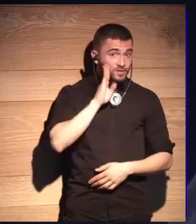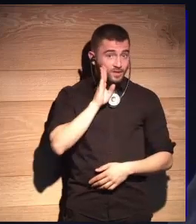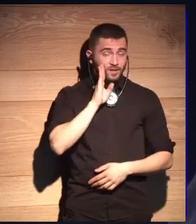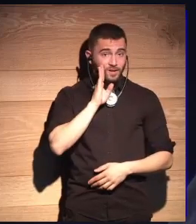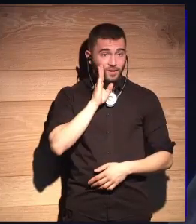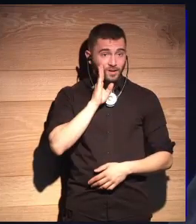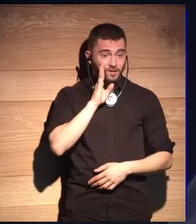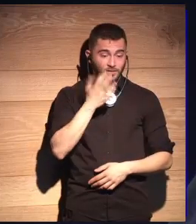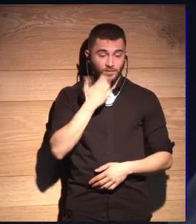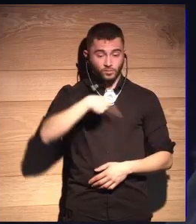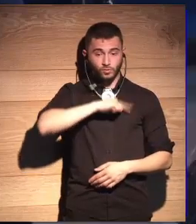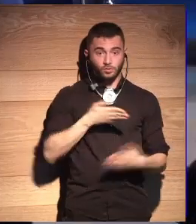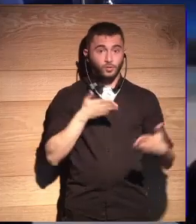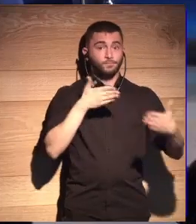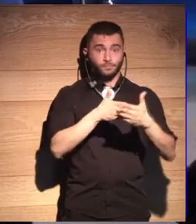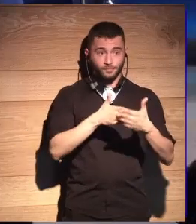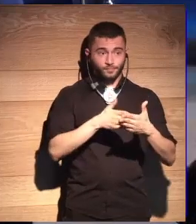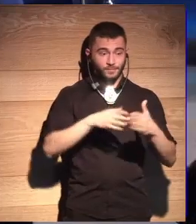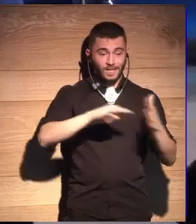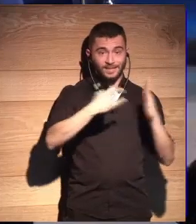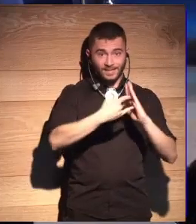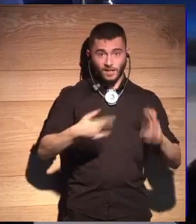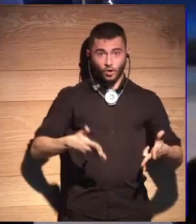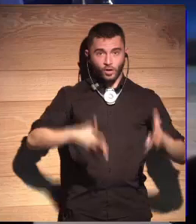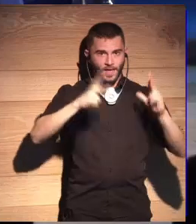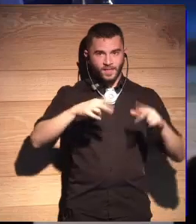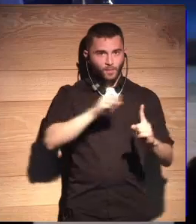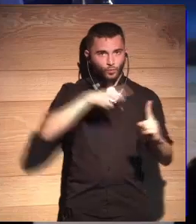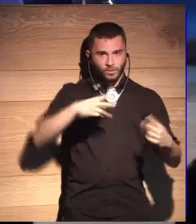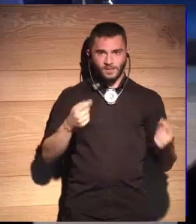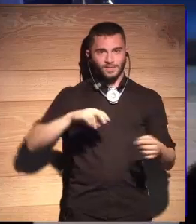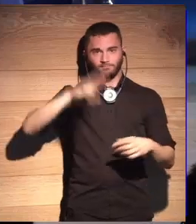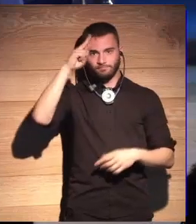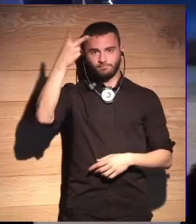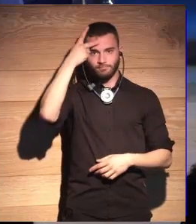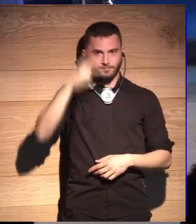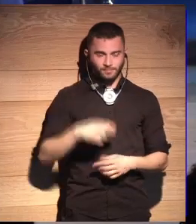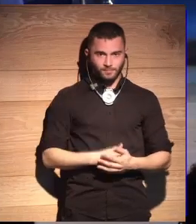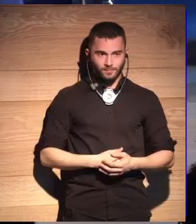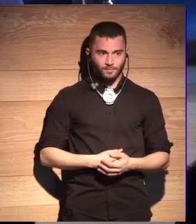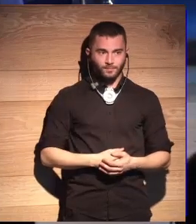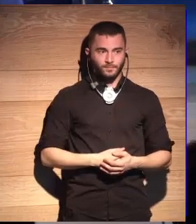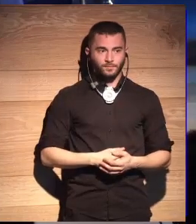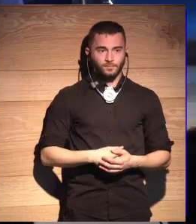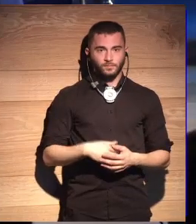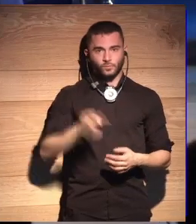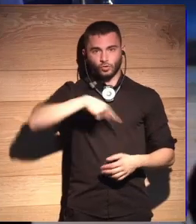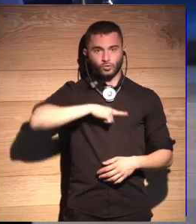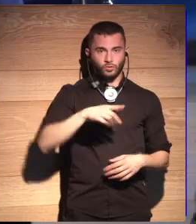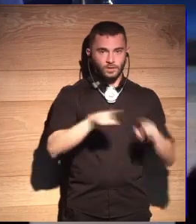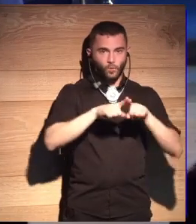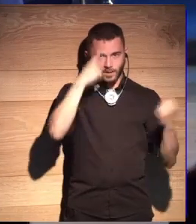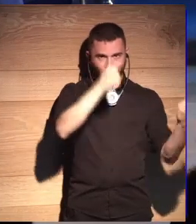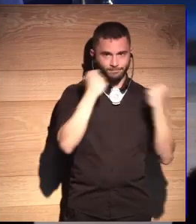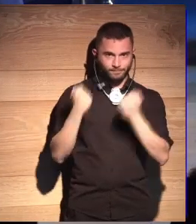entity altogether. Vamos, diría que los cuatro que estamos aquí es un poco parado. I think that the four people here, we could be part